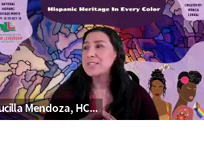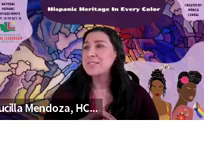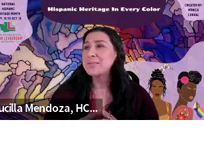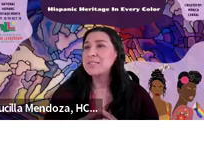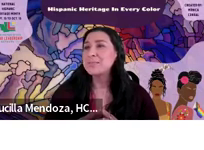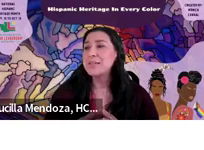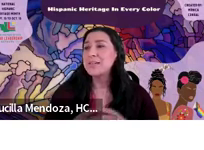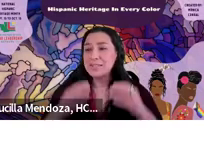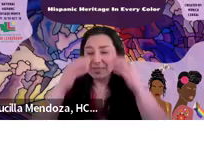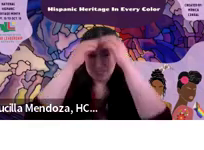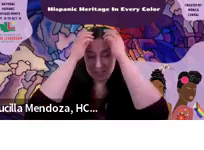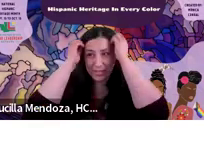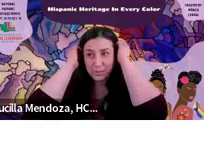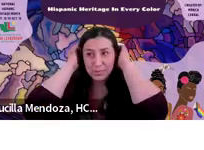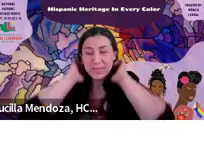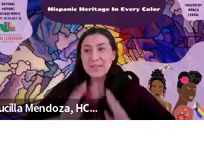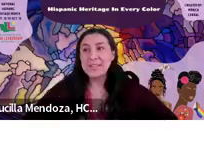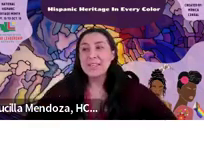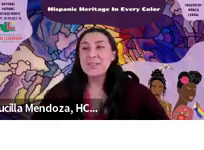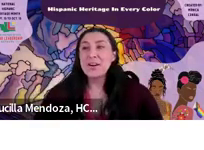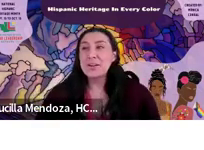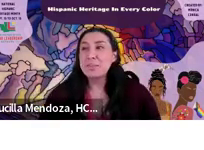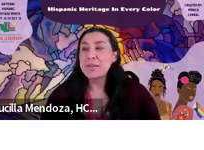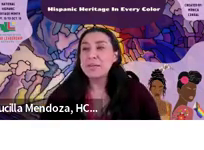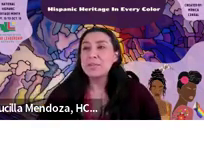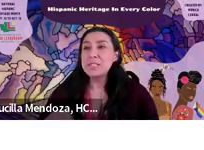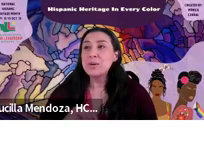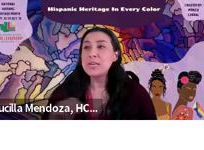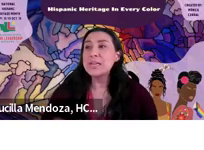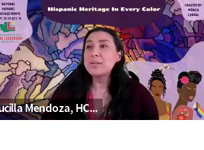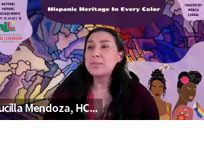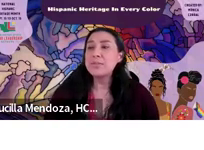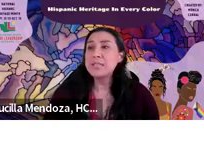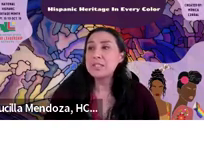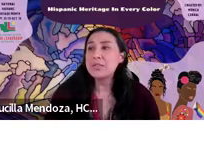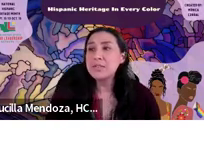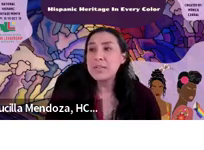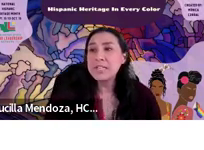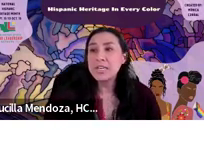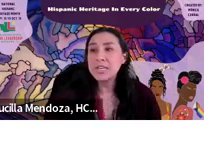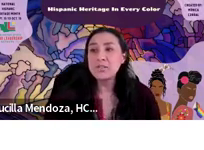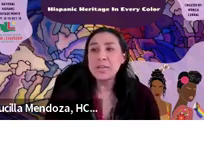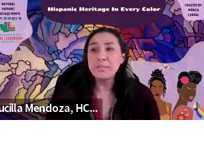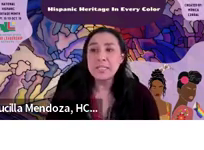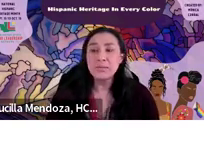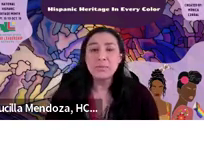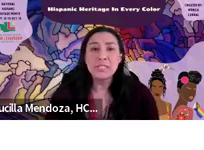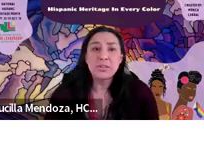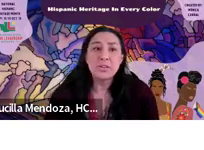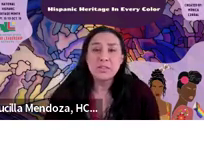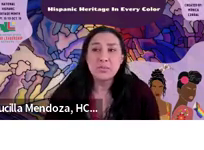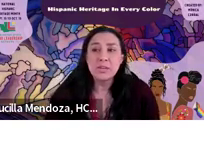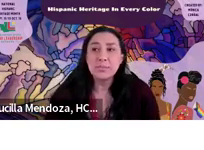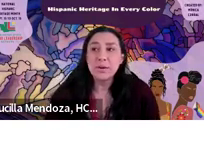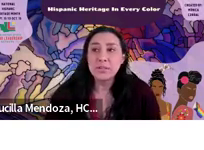Just want to see if my colleague's here to help later on, but just wanted to give a brief history of the educational campaigns. We